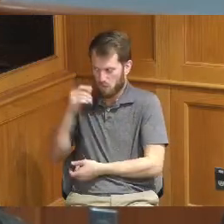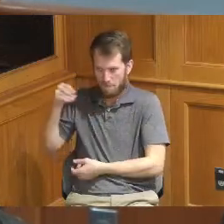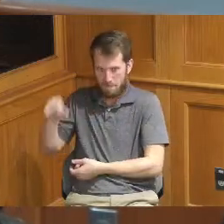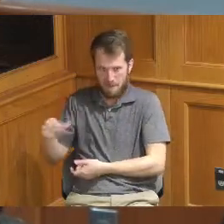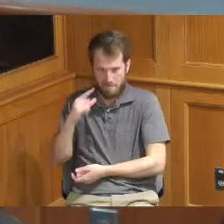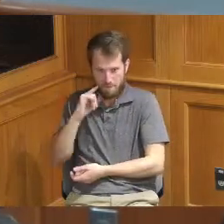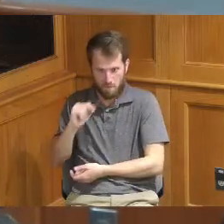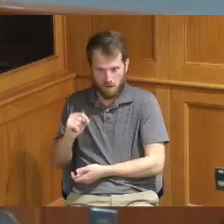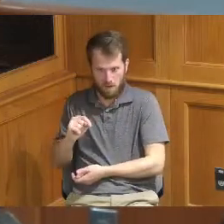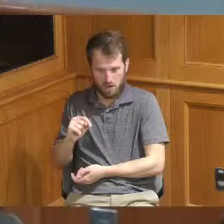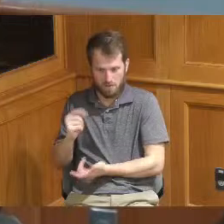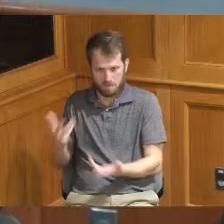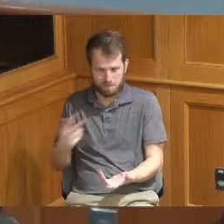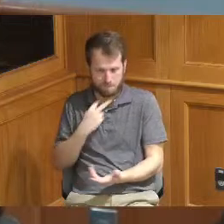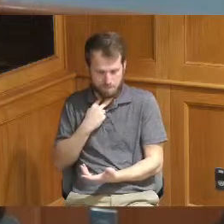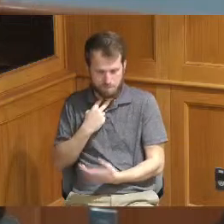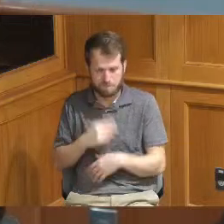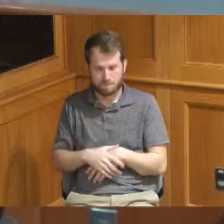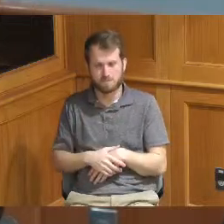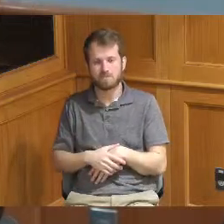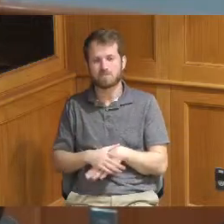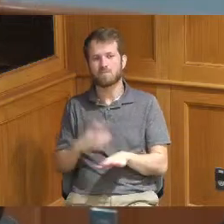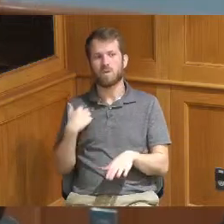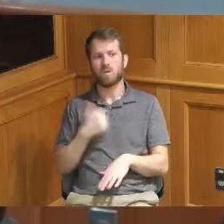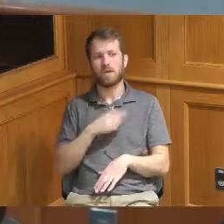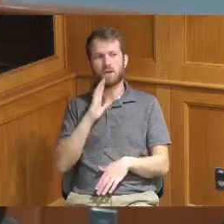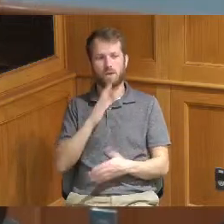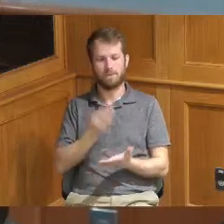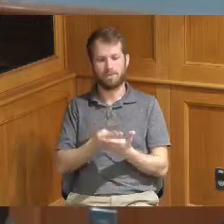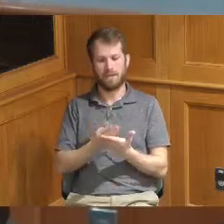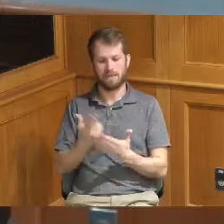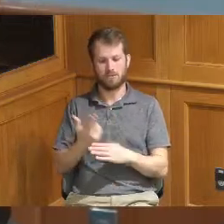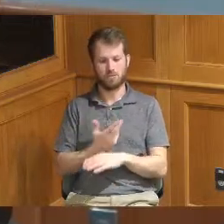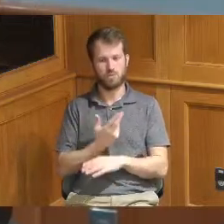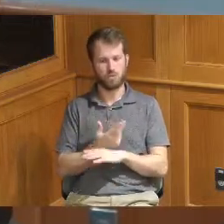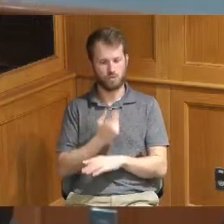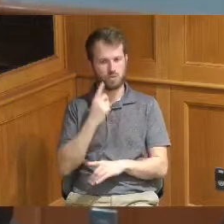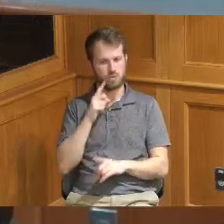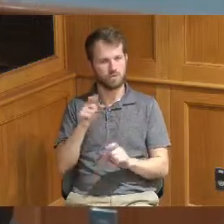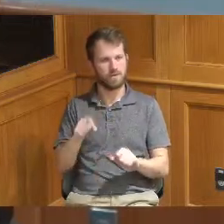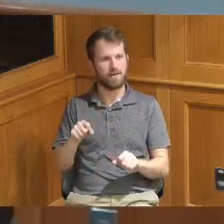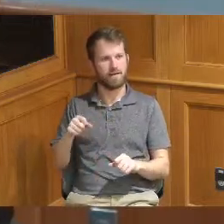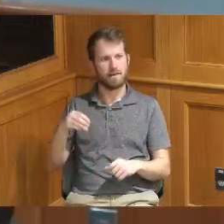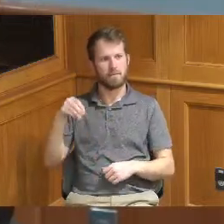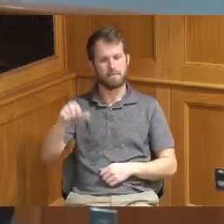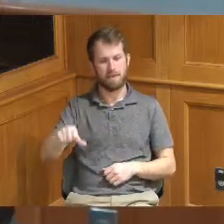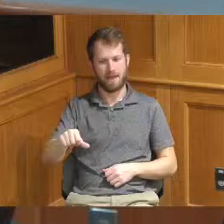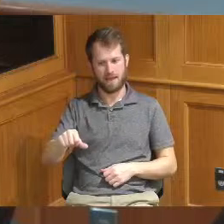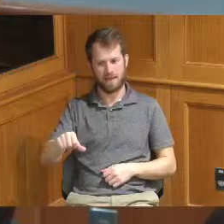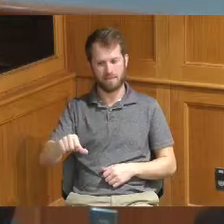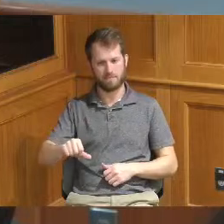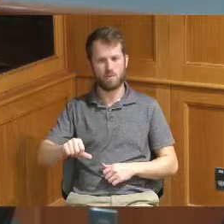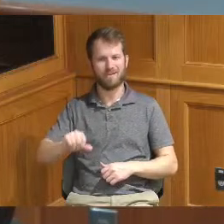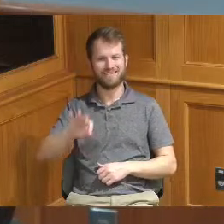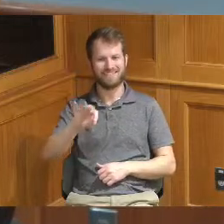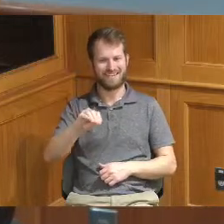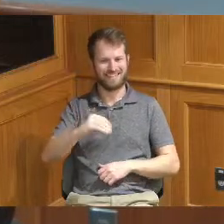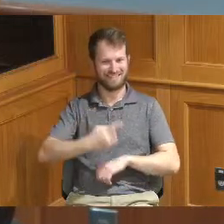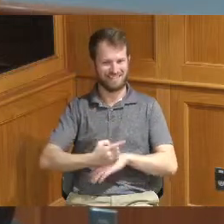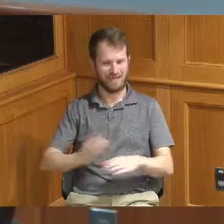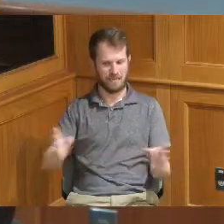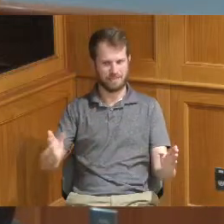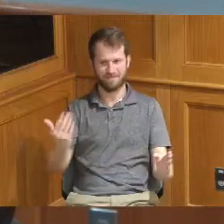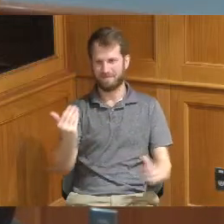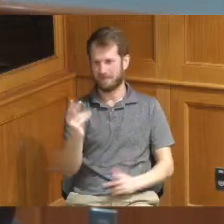gonna use what we would use funds for is to pay for 90 days for 15 individuals.